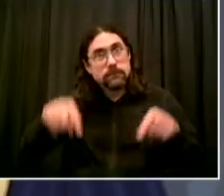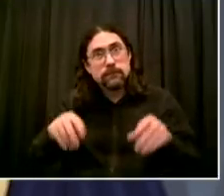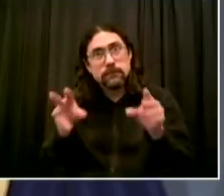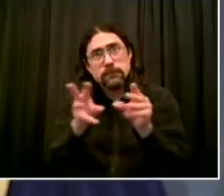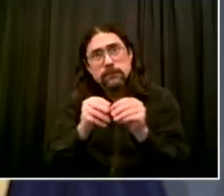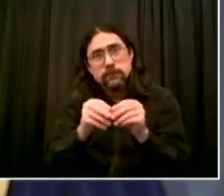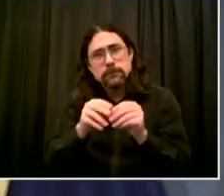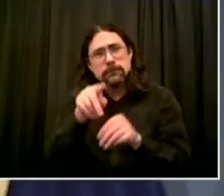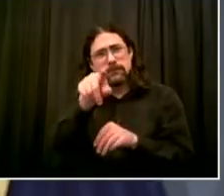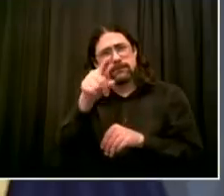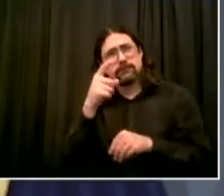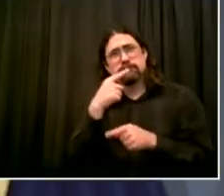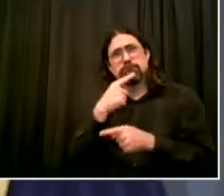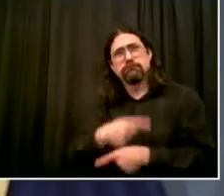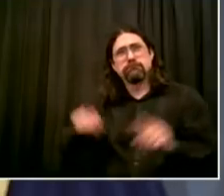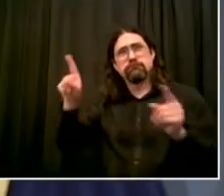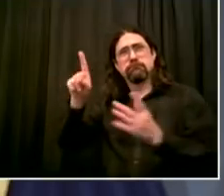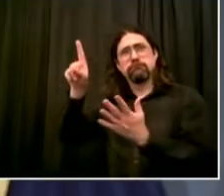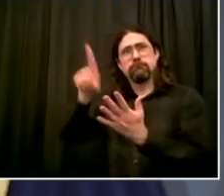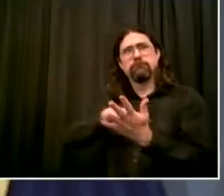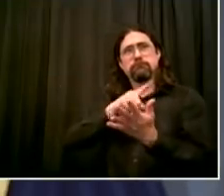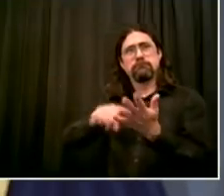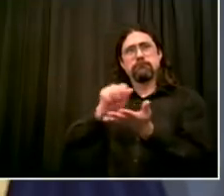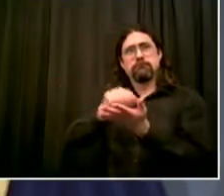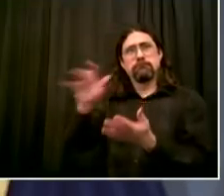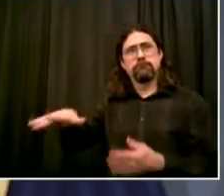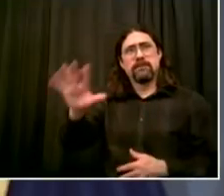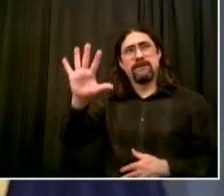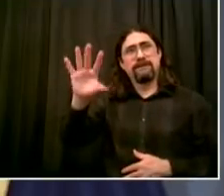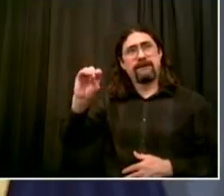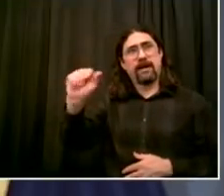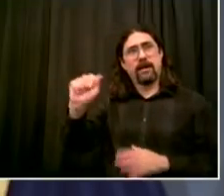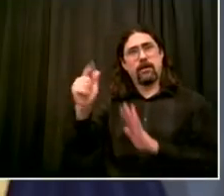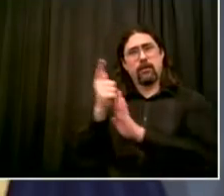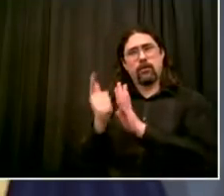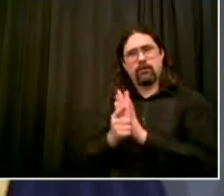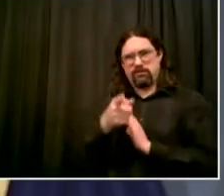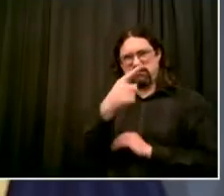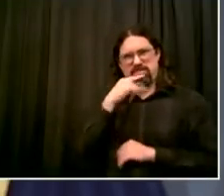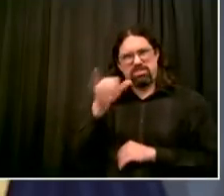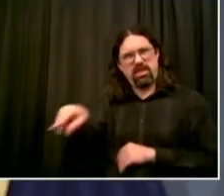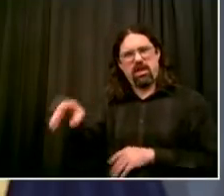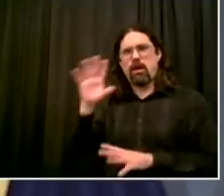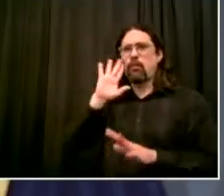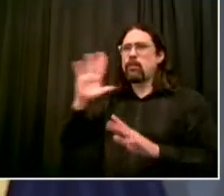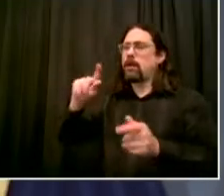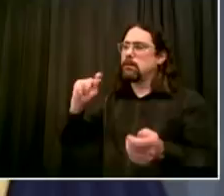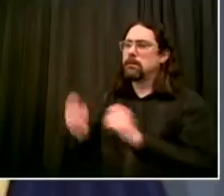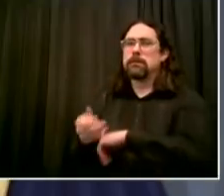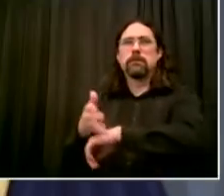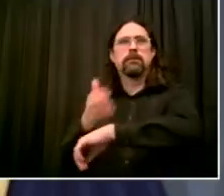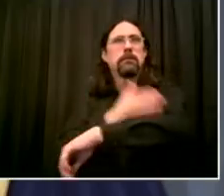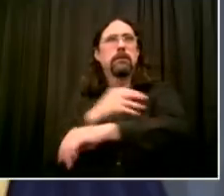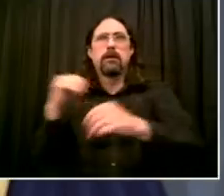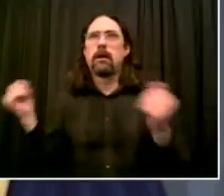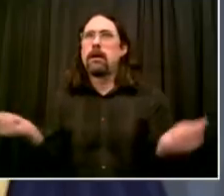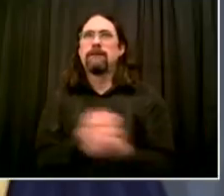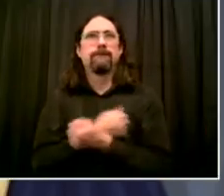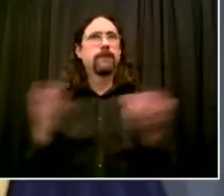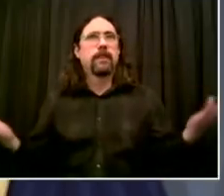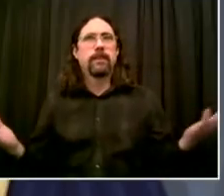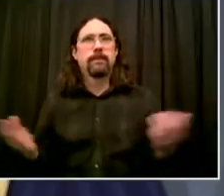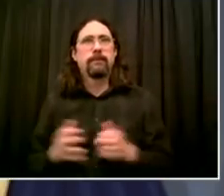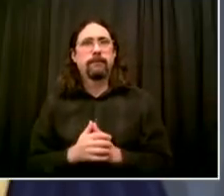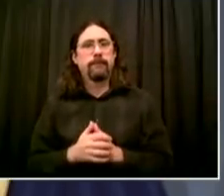the NYPD not to invoke existing FOIA law to block disclosure records related to discipline? And I'll